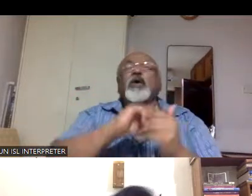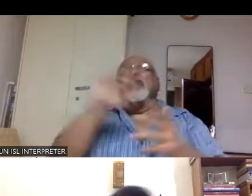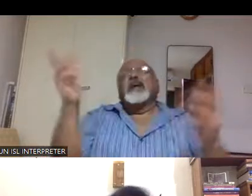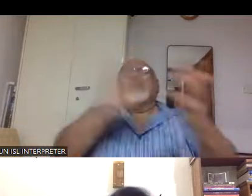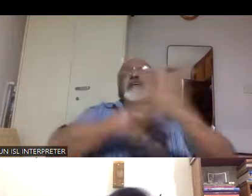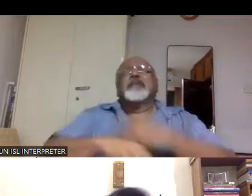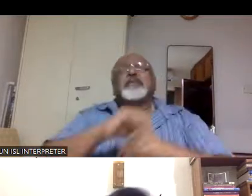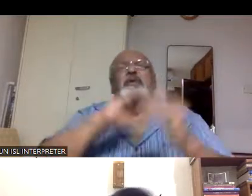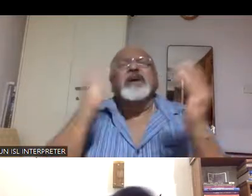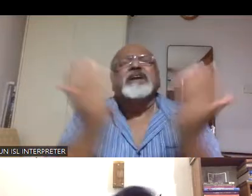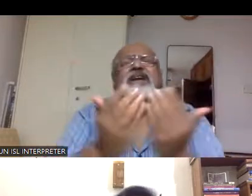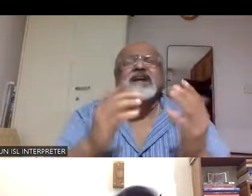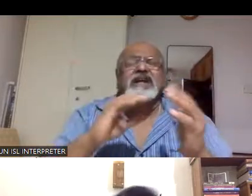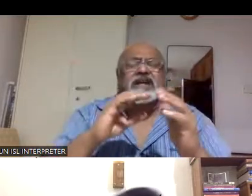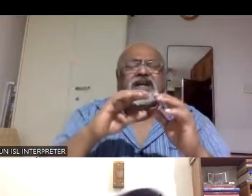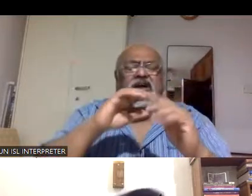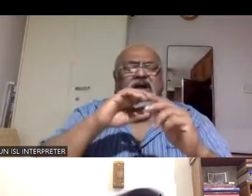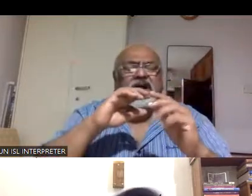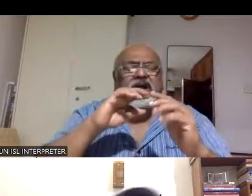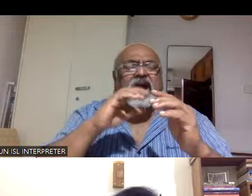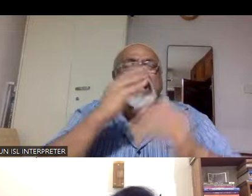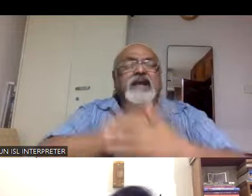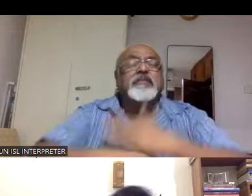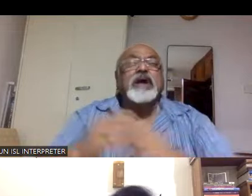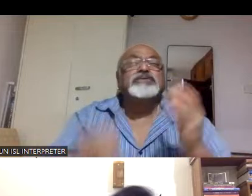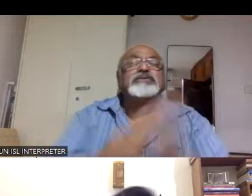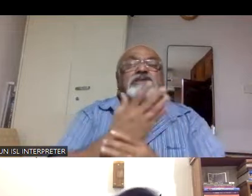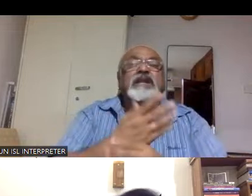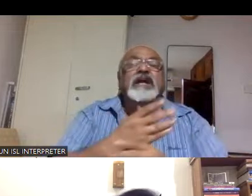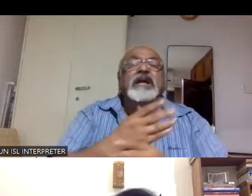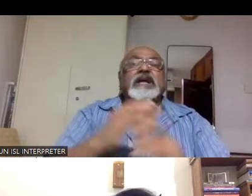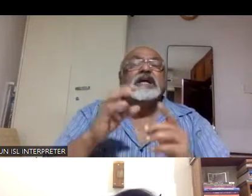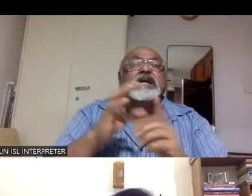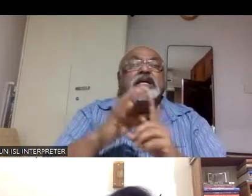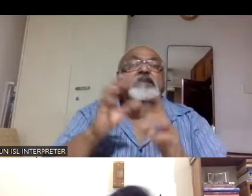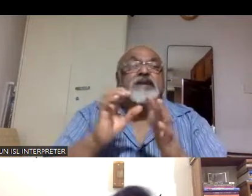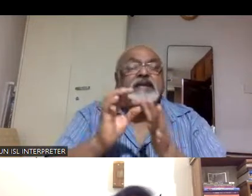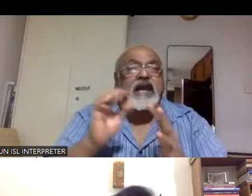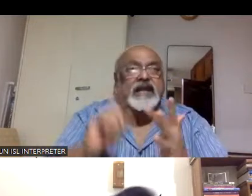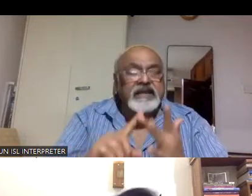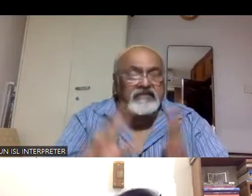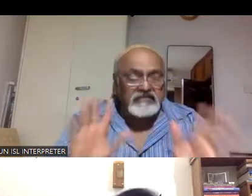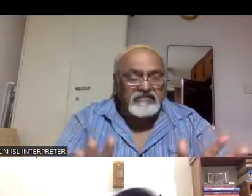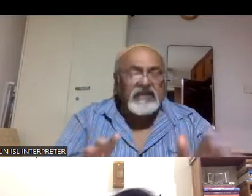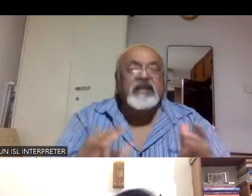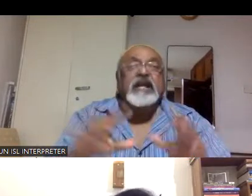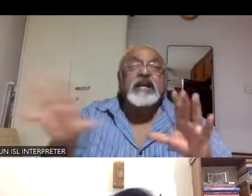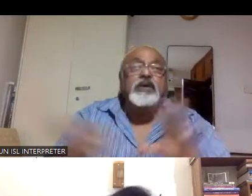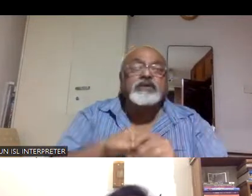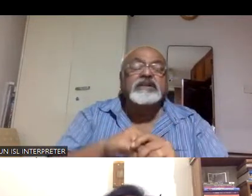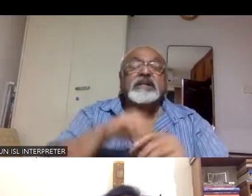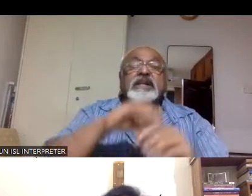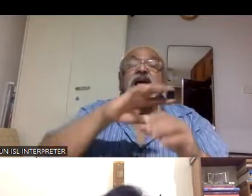movements, all the international disability organizations like Disabled People's International, Inclusion